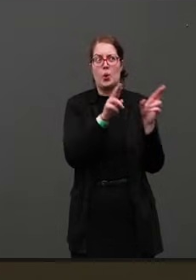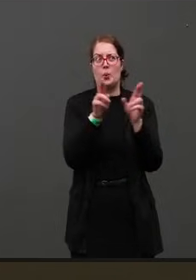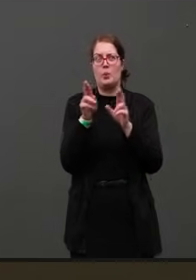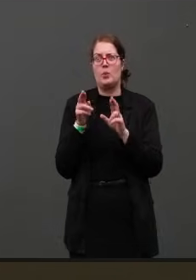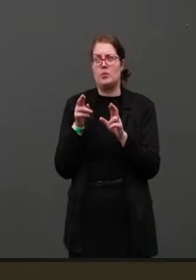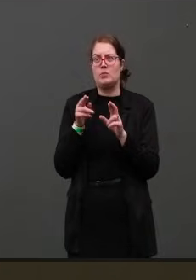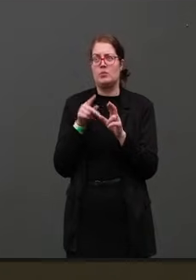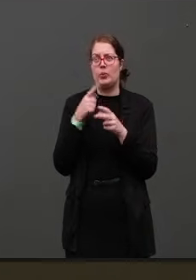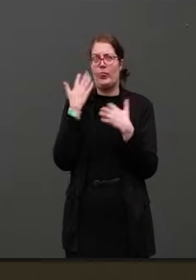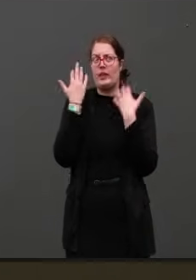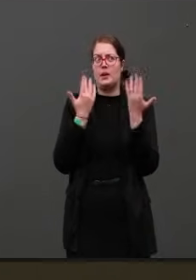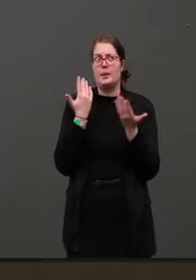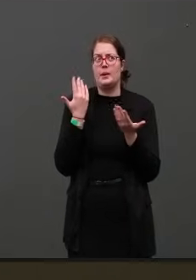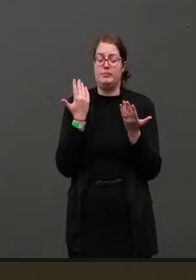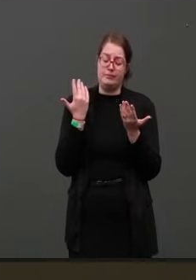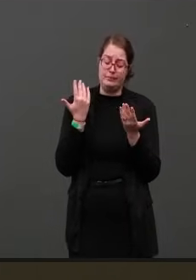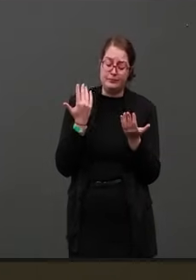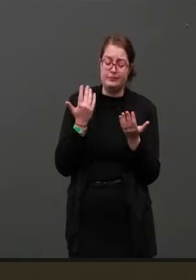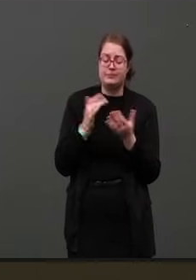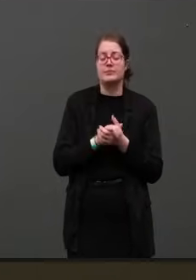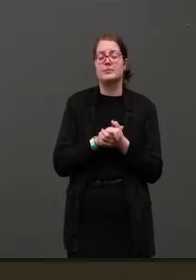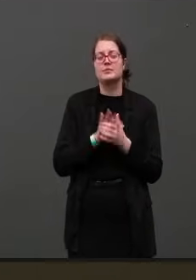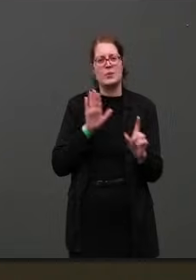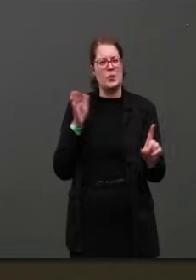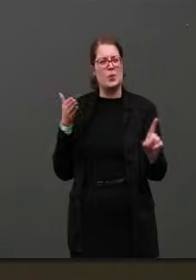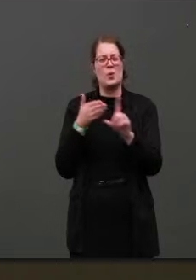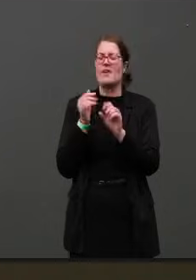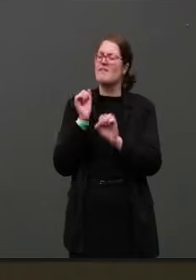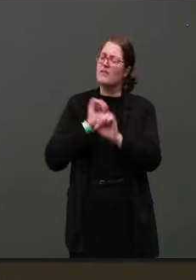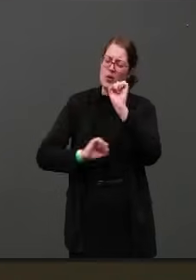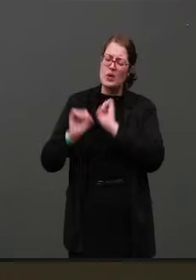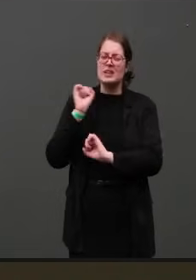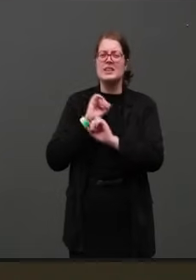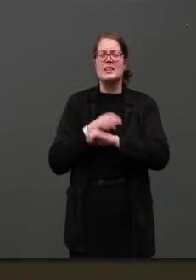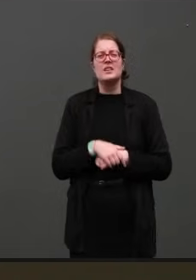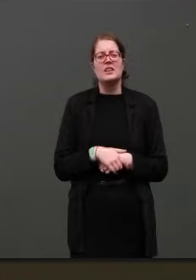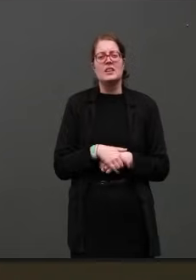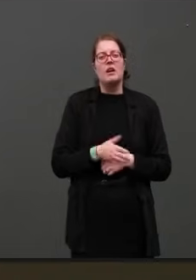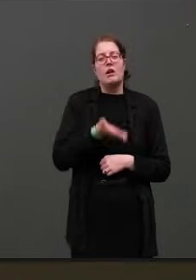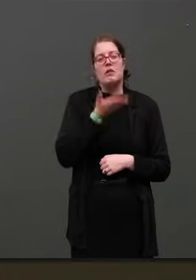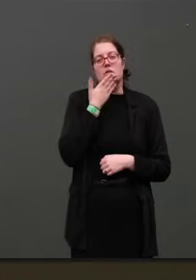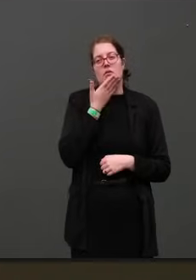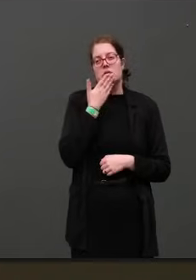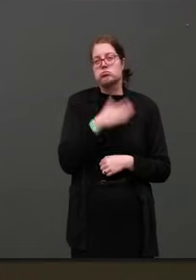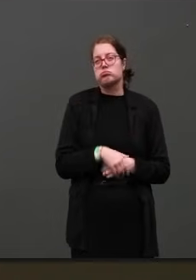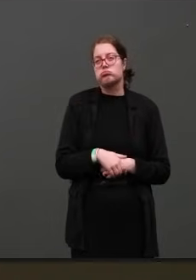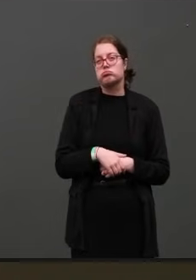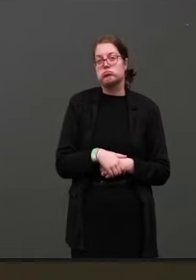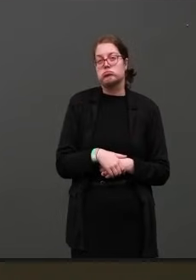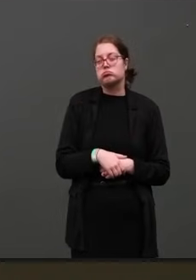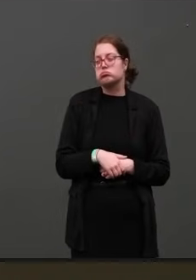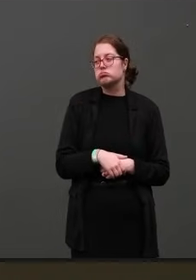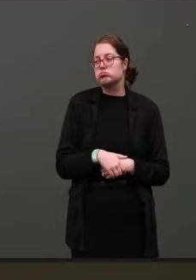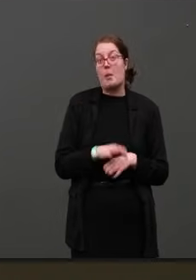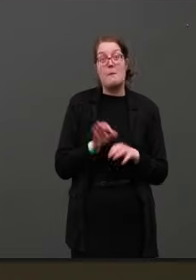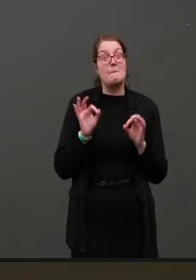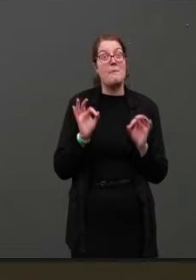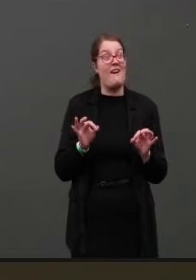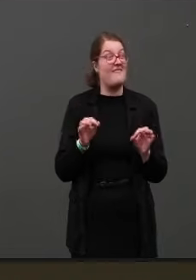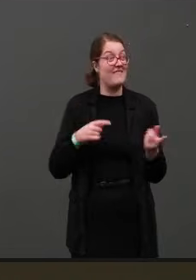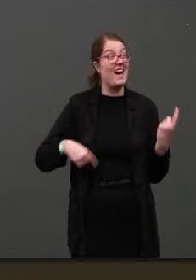about, you should really strive to avoid that, because it's dull. None of us is perfect. None of us is